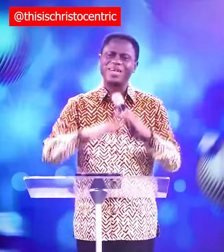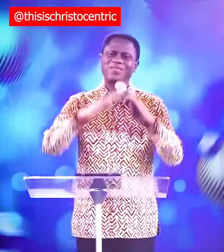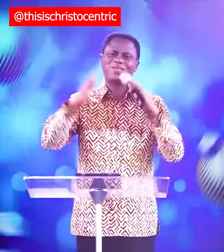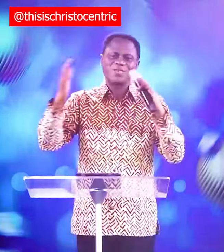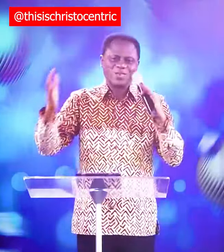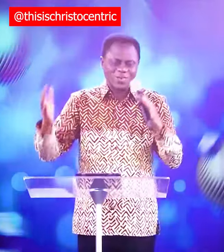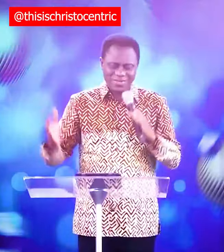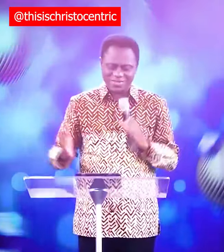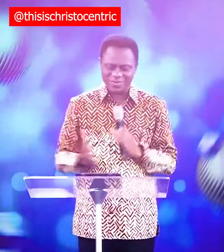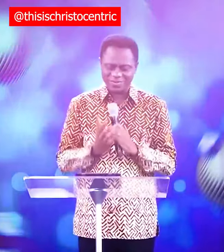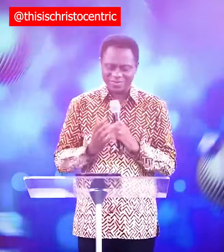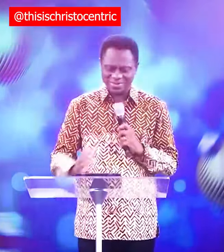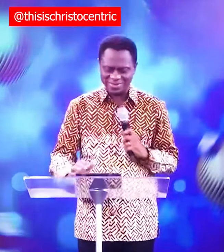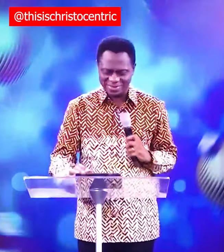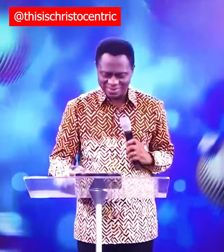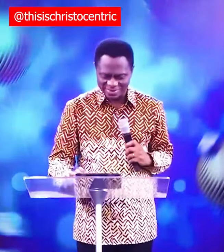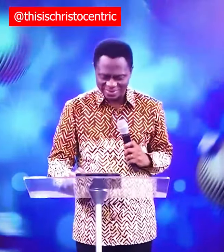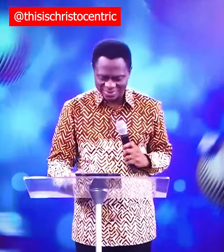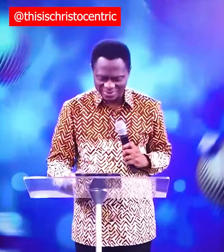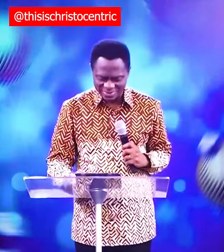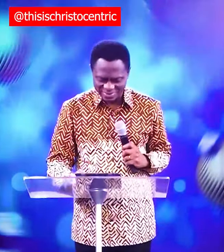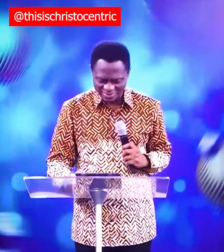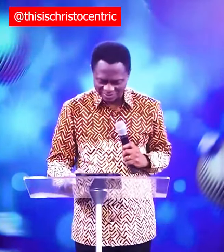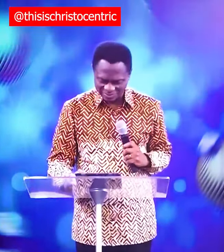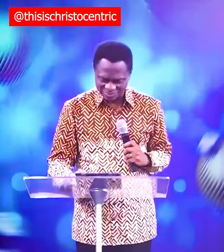don't always have control by